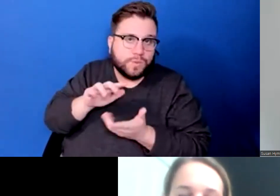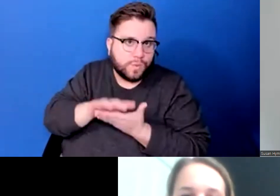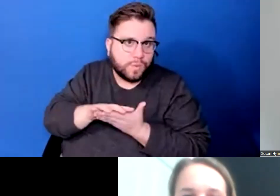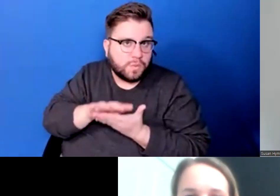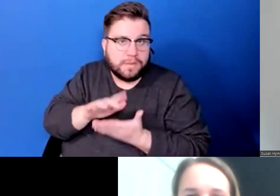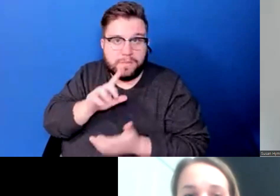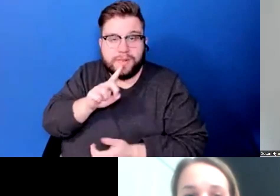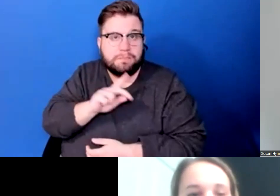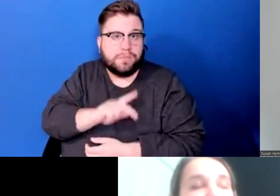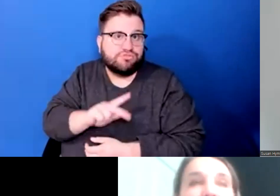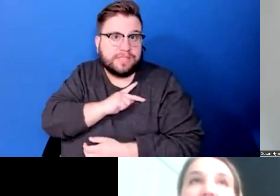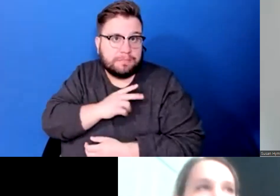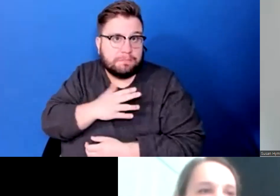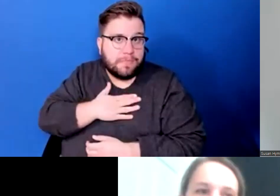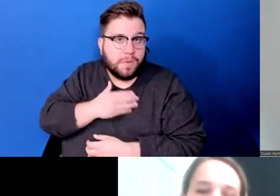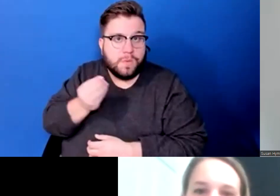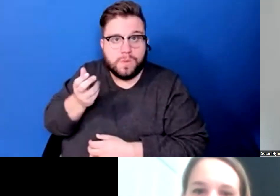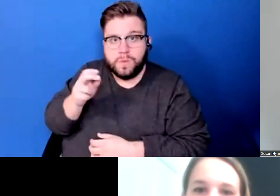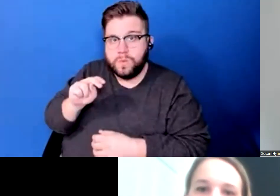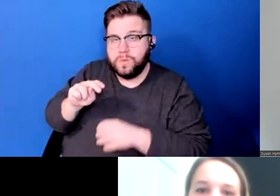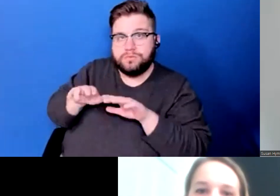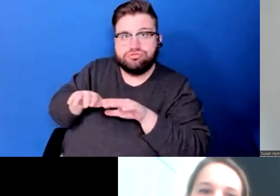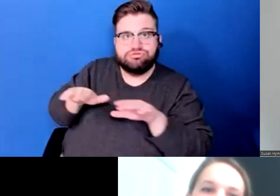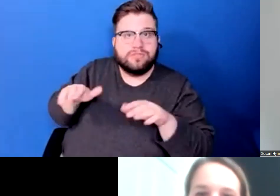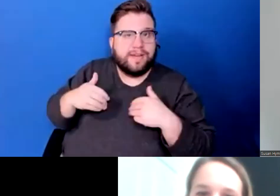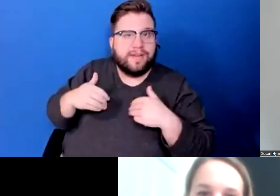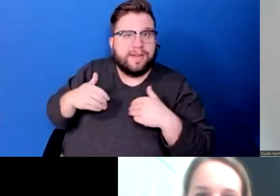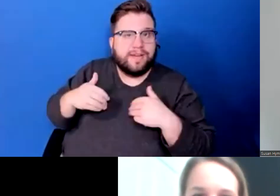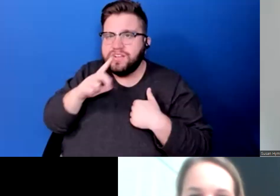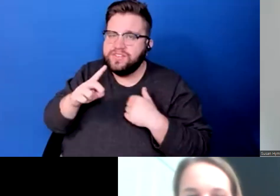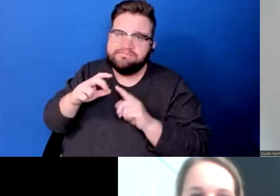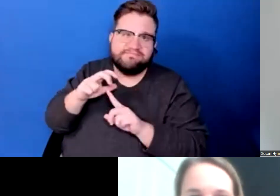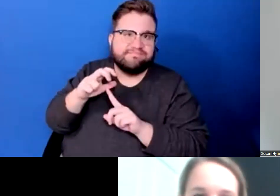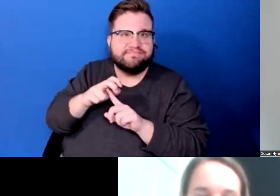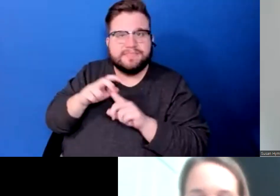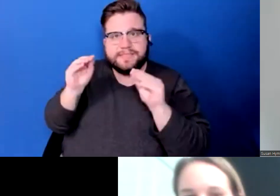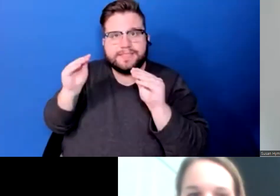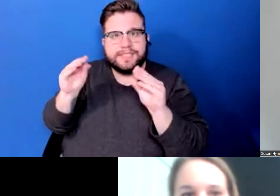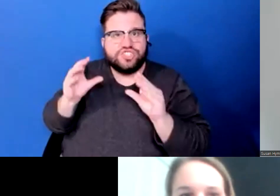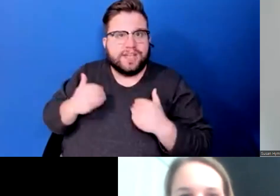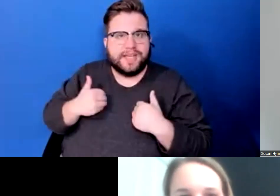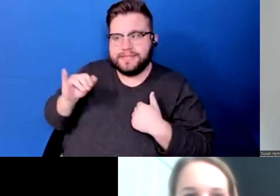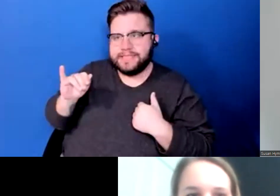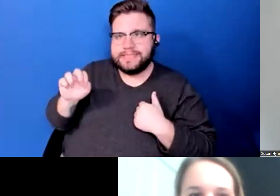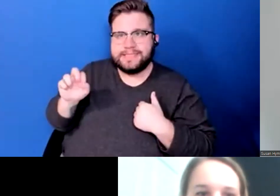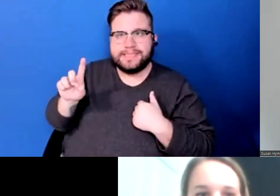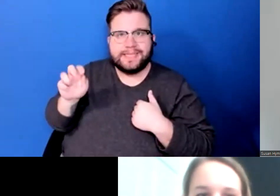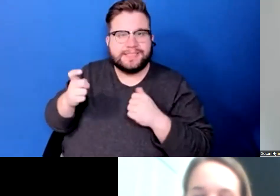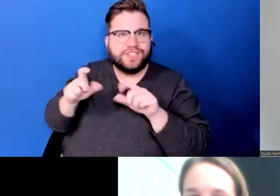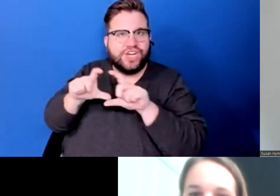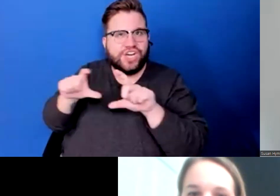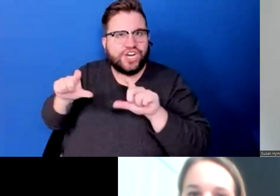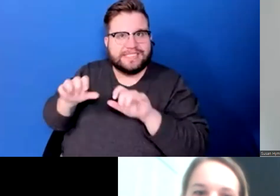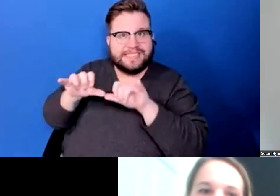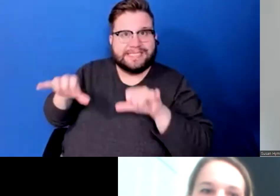we a very receptive teacher, we had an index card system, and eventually it was a scrap paper system. So there was a